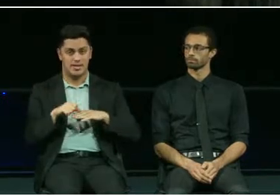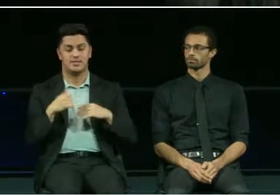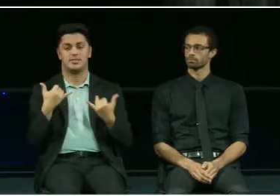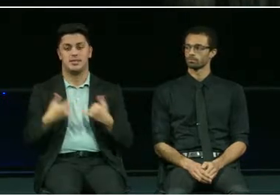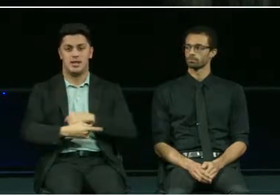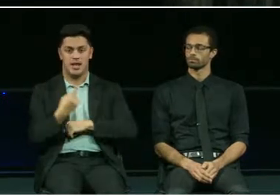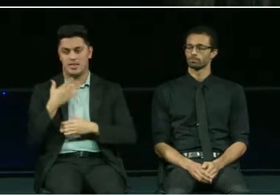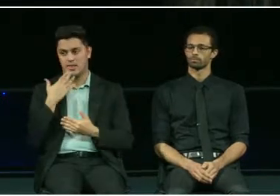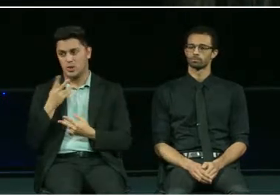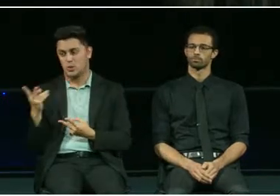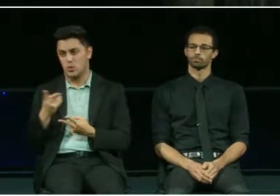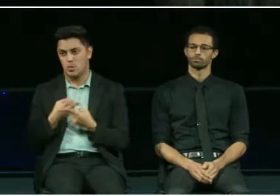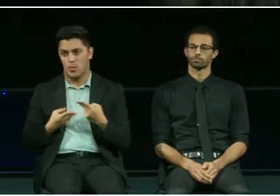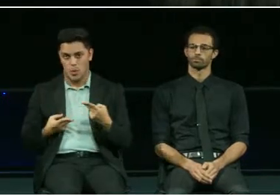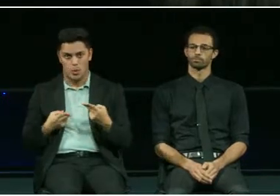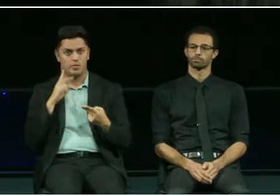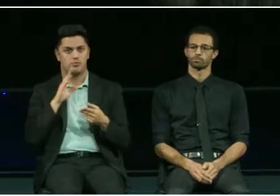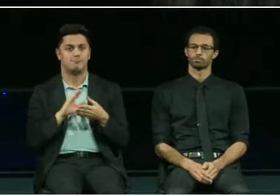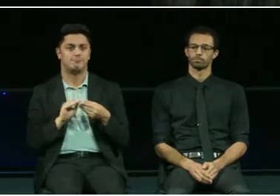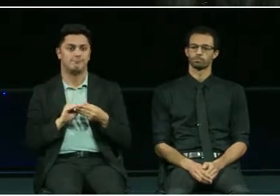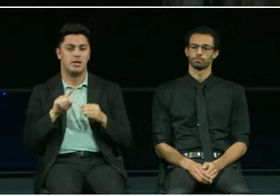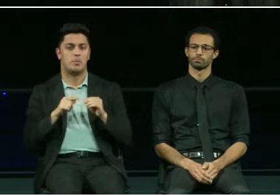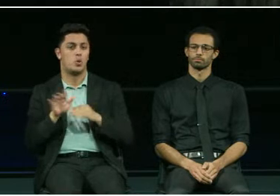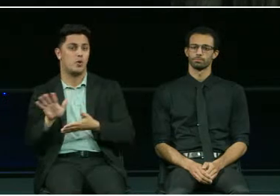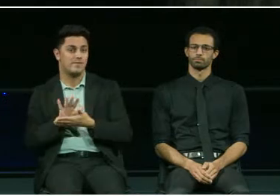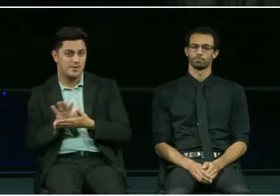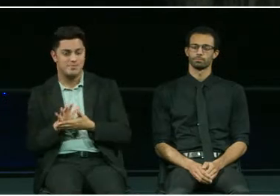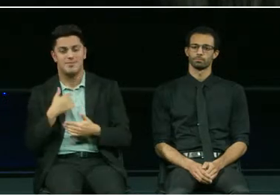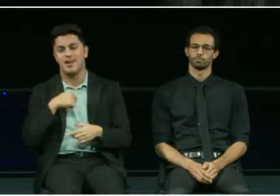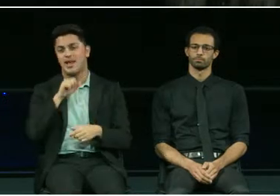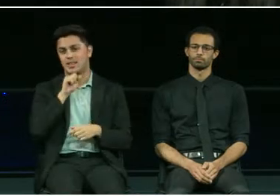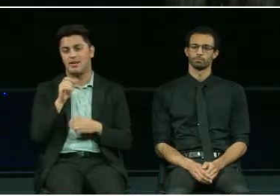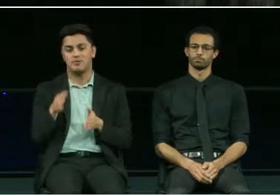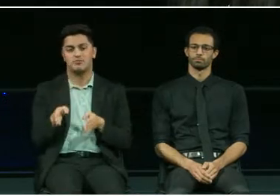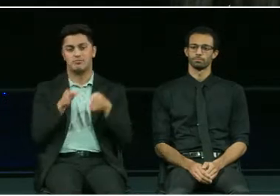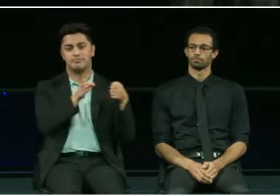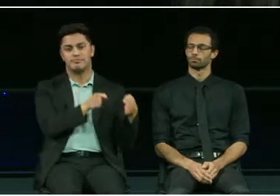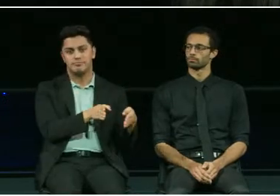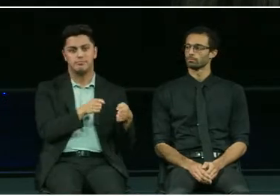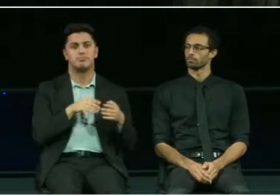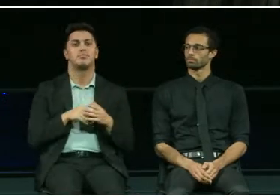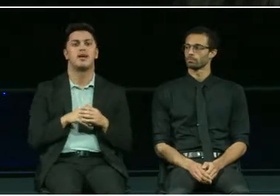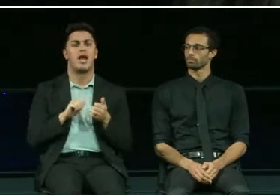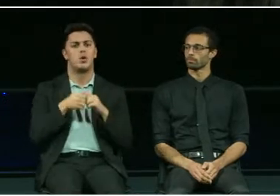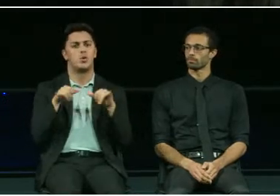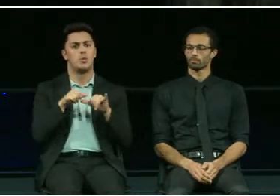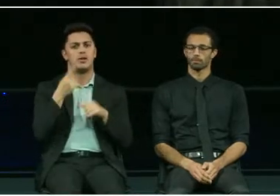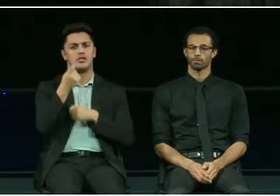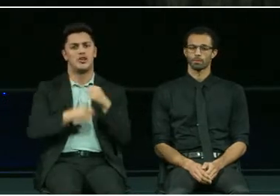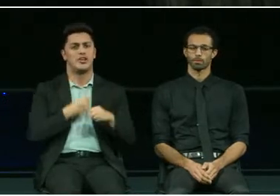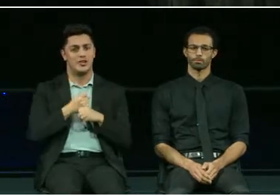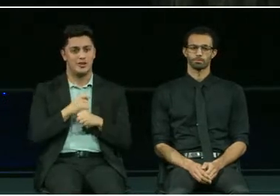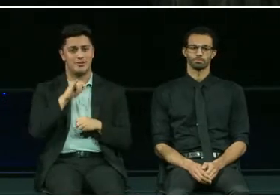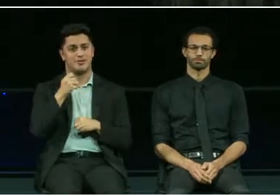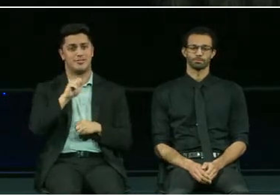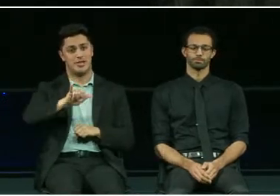Maxim, for talking about your film. And I love to move to how do you measure a year,